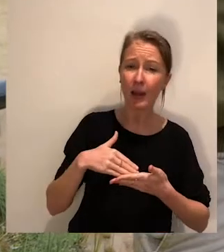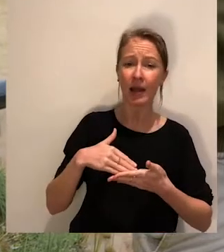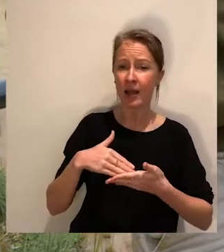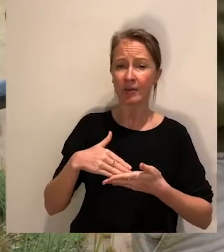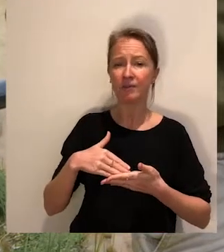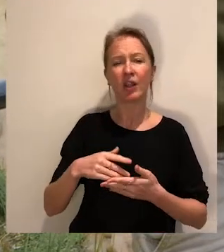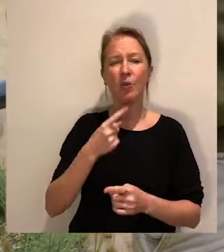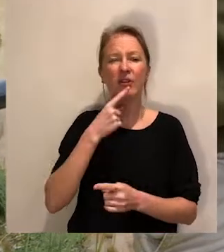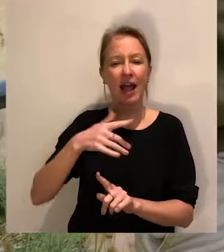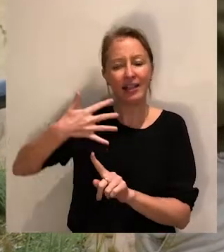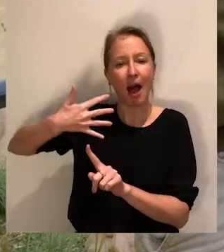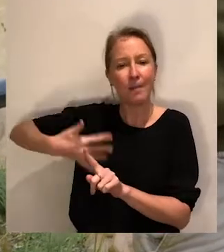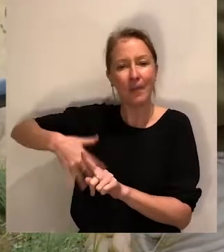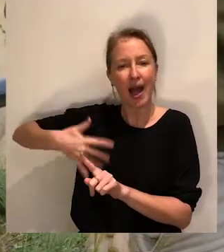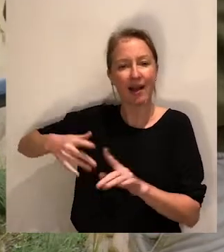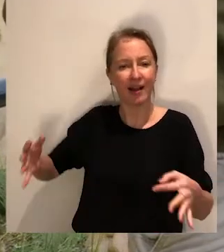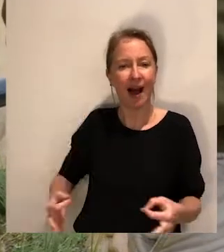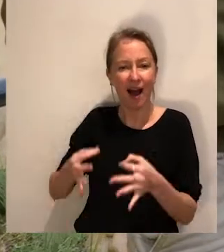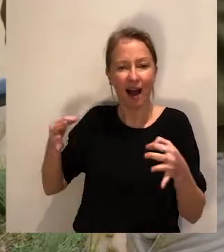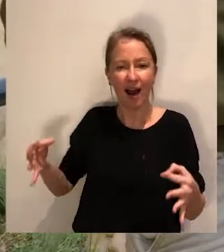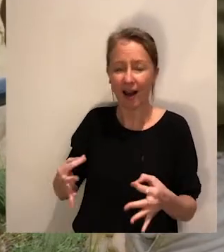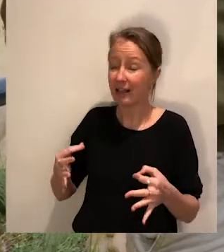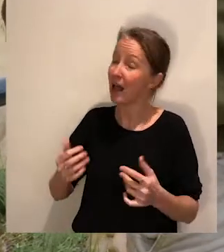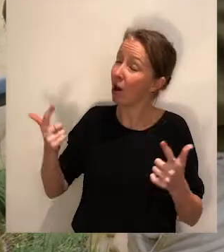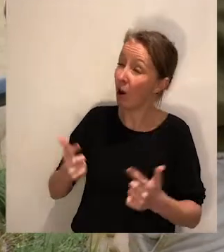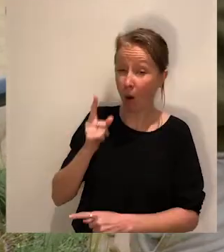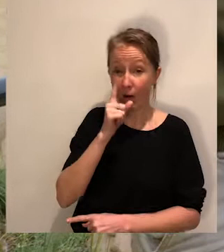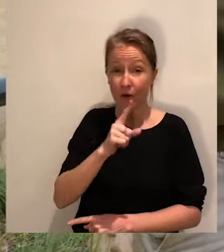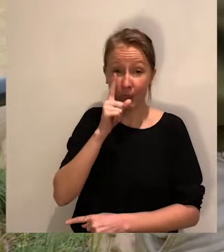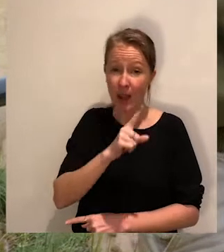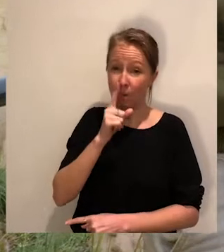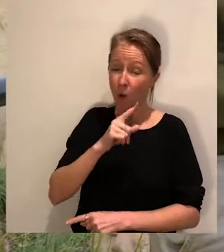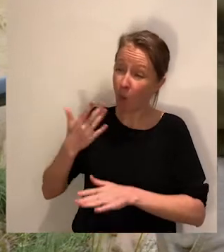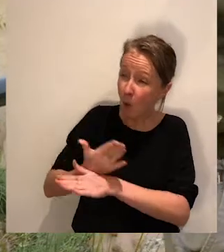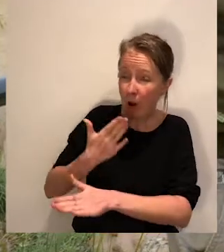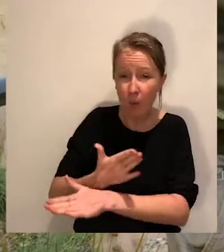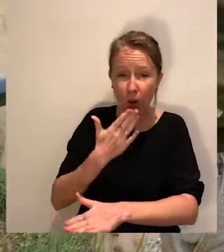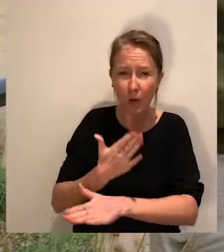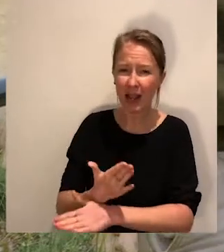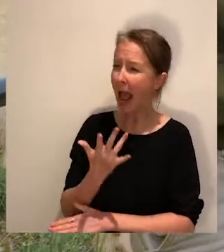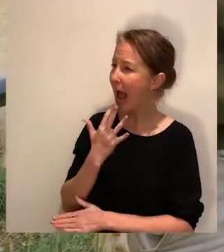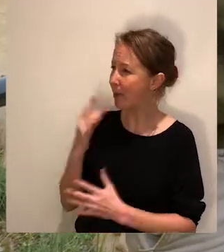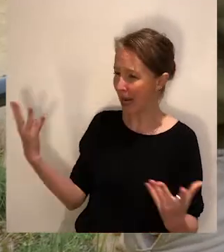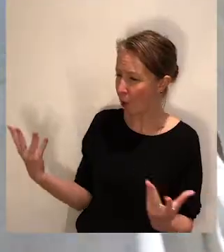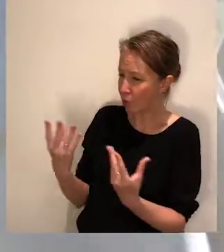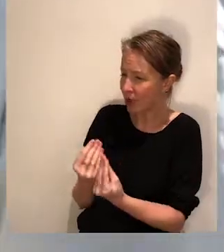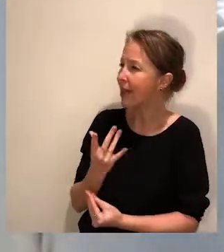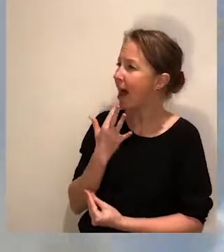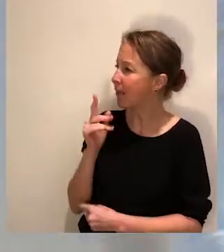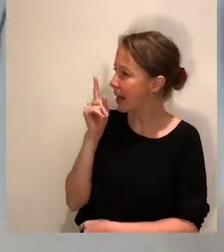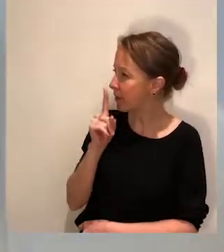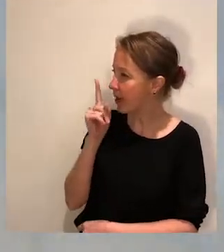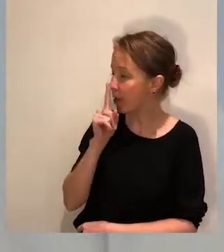backyard, what we call the backyard, which is like our trade area. There was lots of those people. How many all up do you think took to move those giraffes yesterday. Yeah,